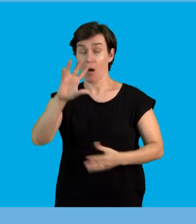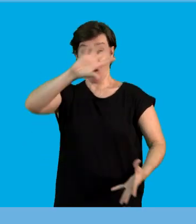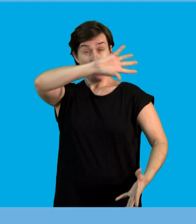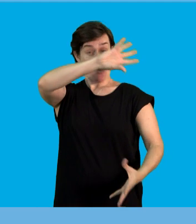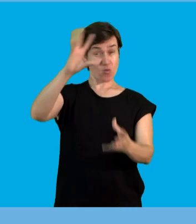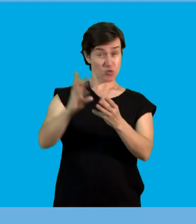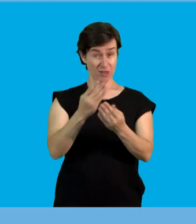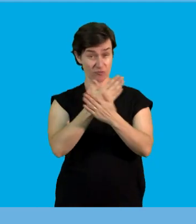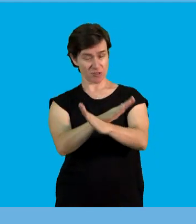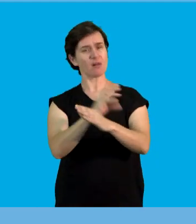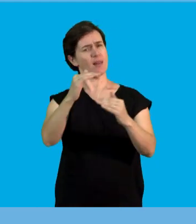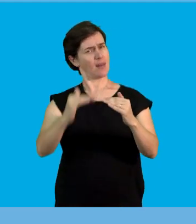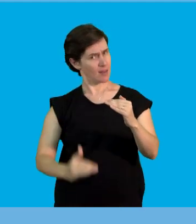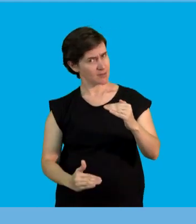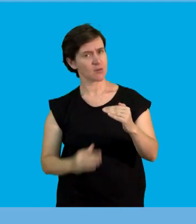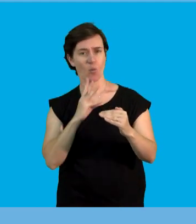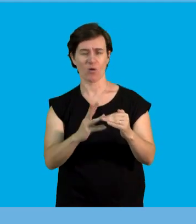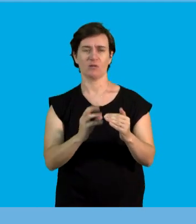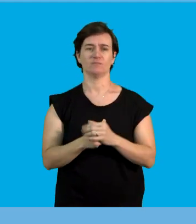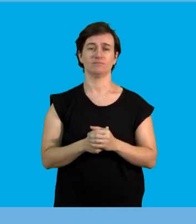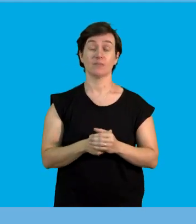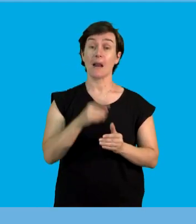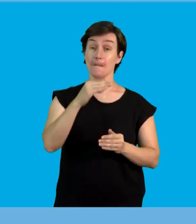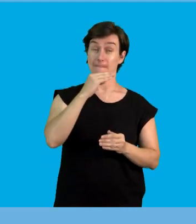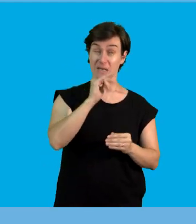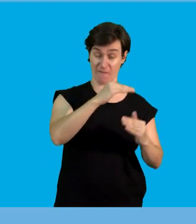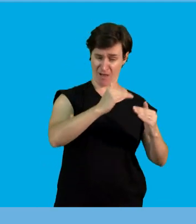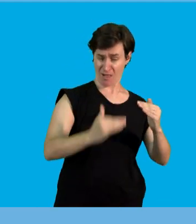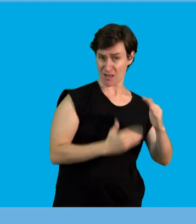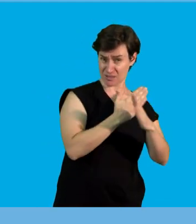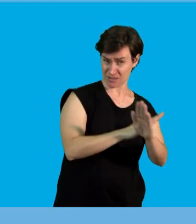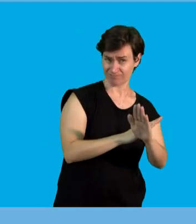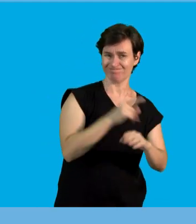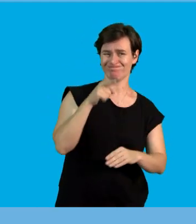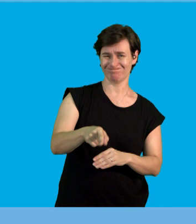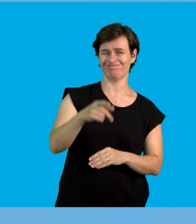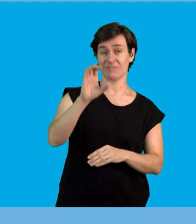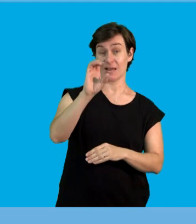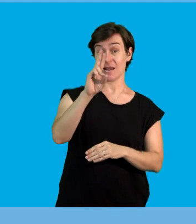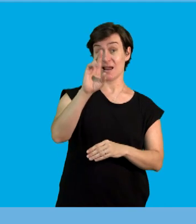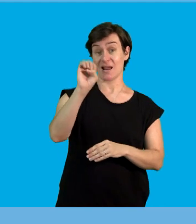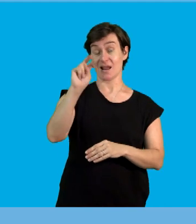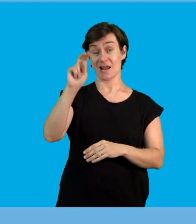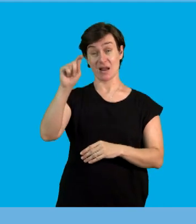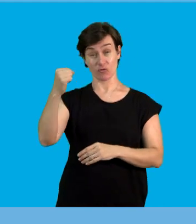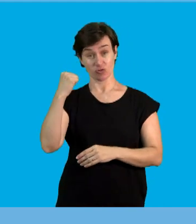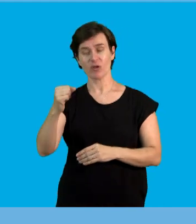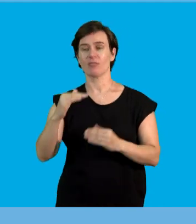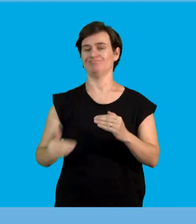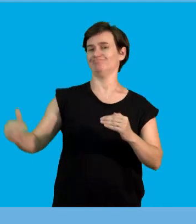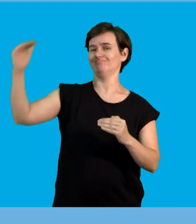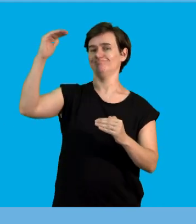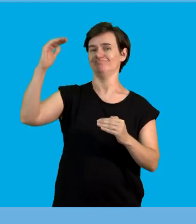going to decrease. And because of that, the current strength is going to increase. So as I've said, to re-emphasize